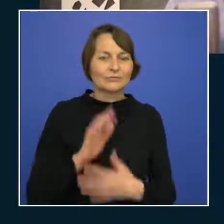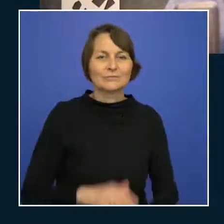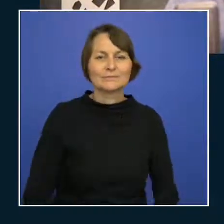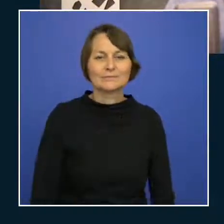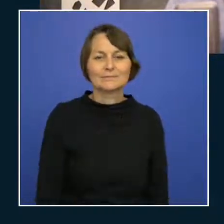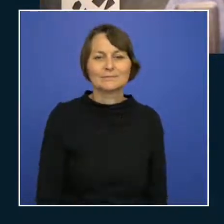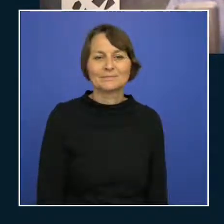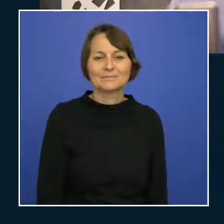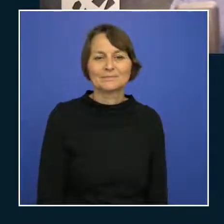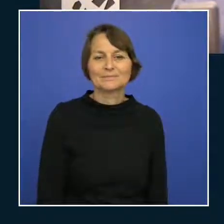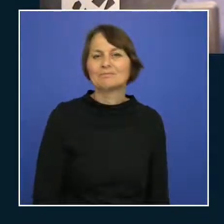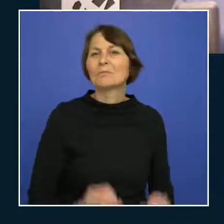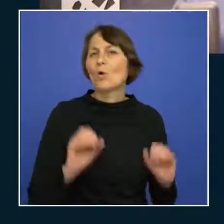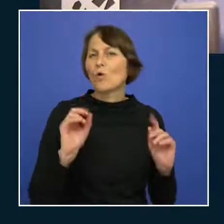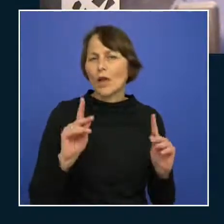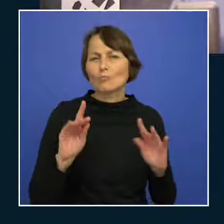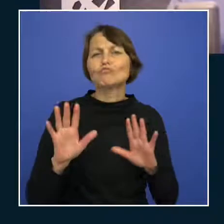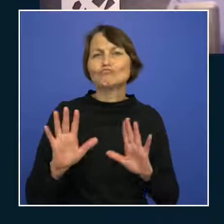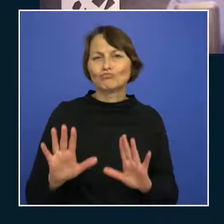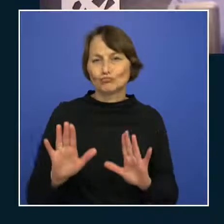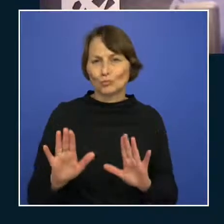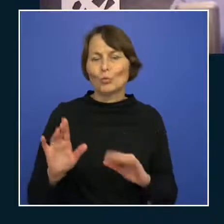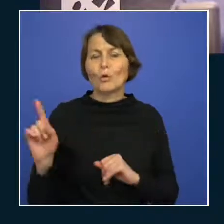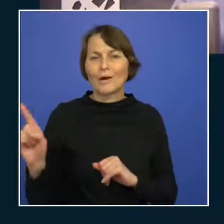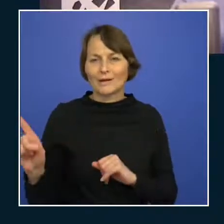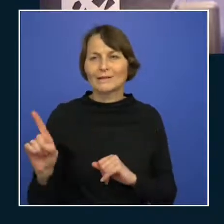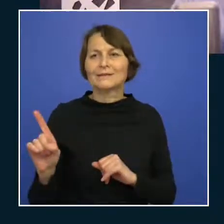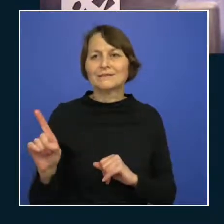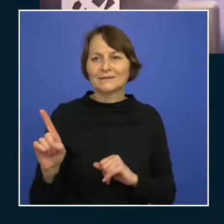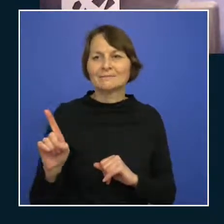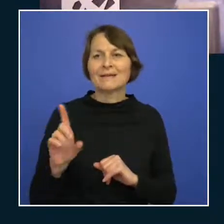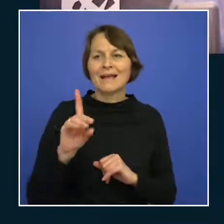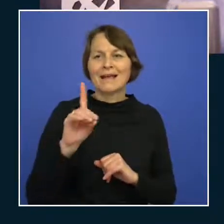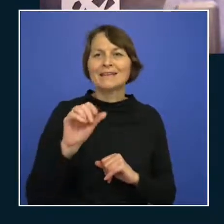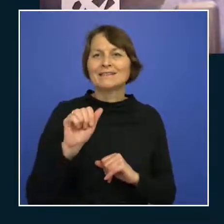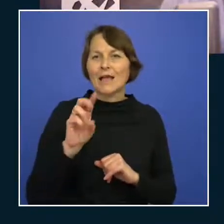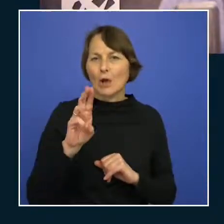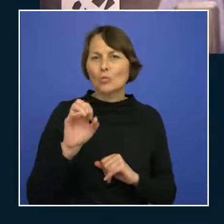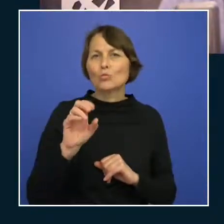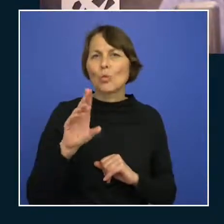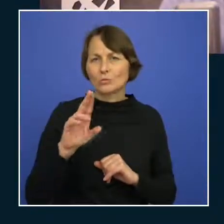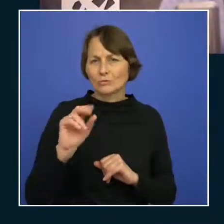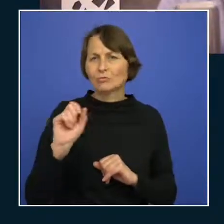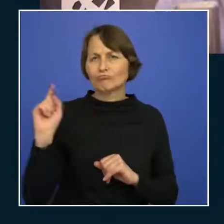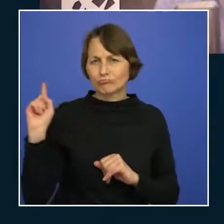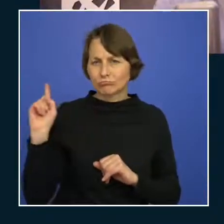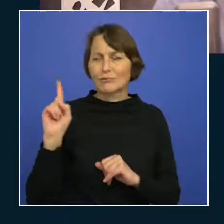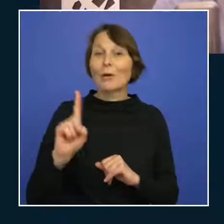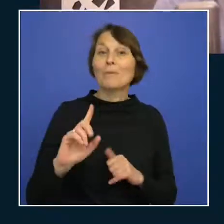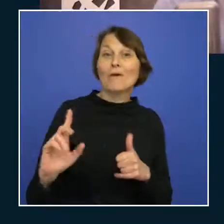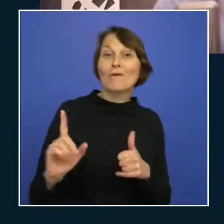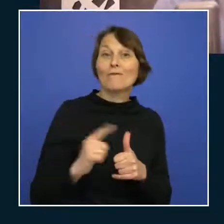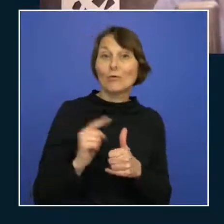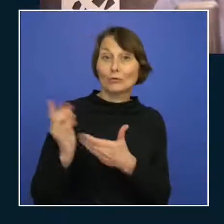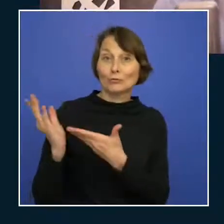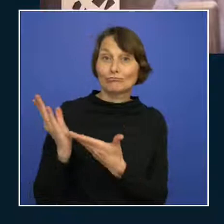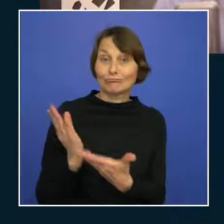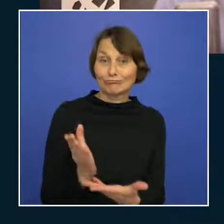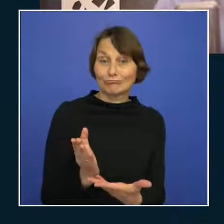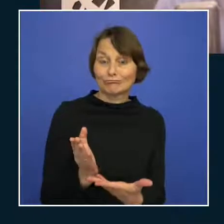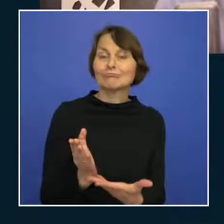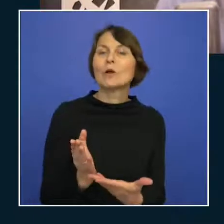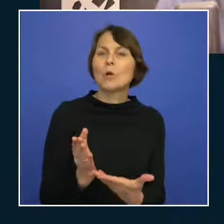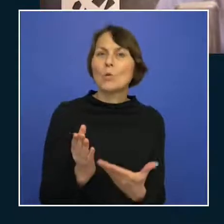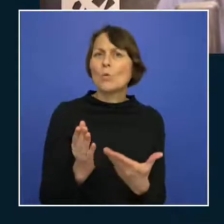Okay, so while waiting for Dawood to pop in, we're just going to talk about the first service that we would want to